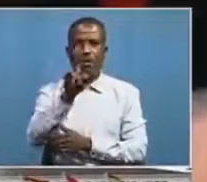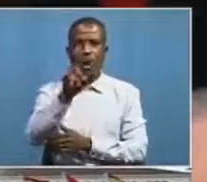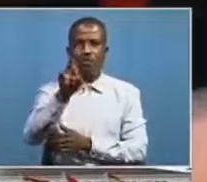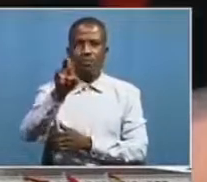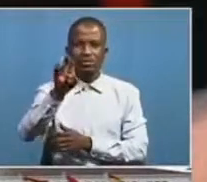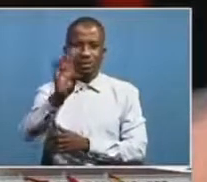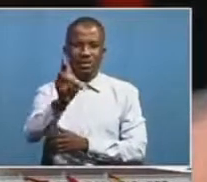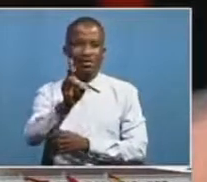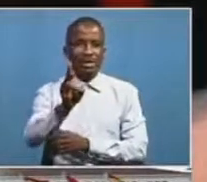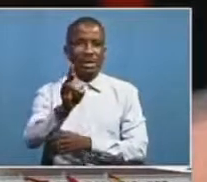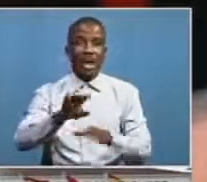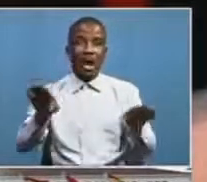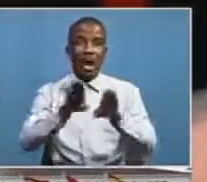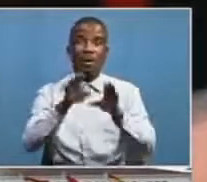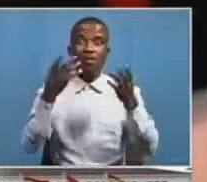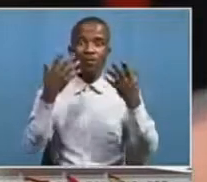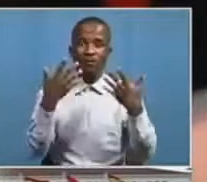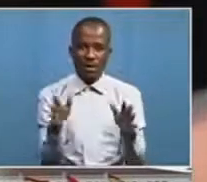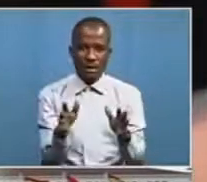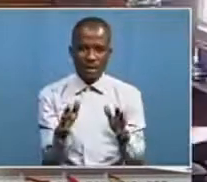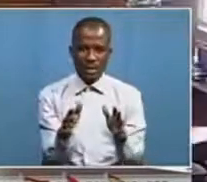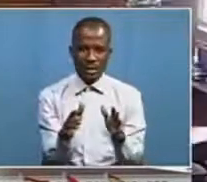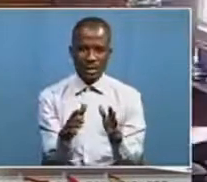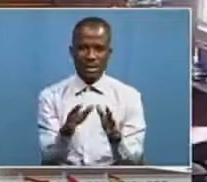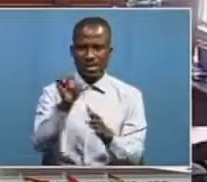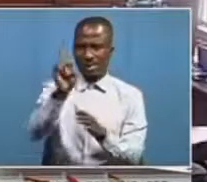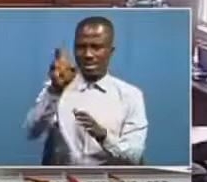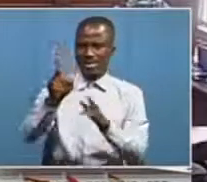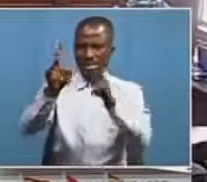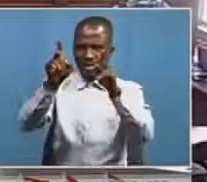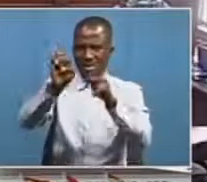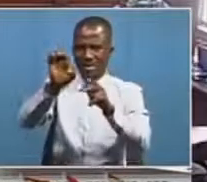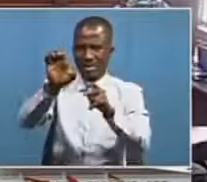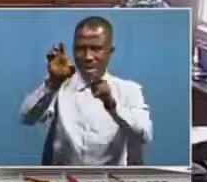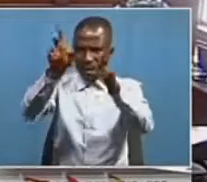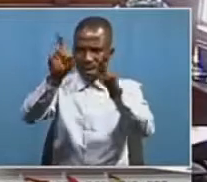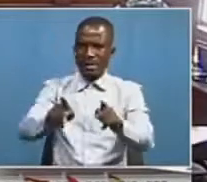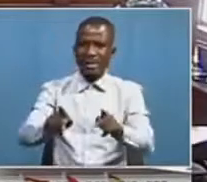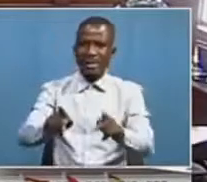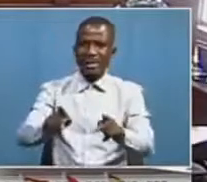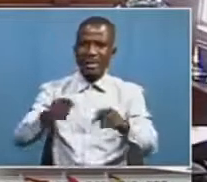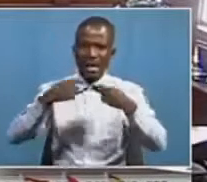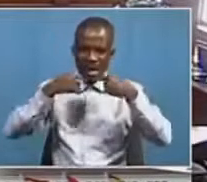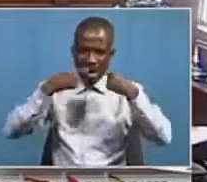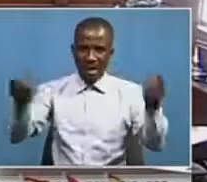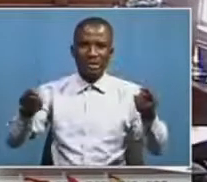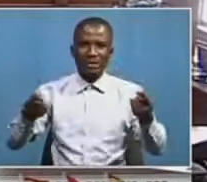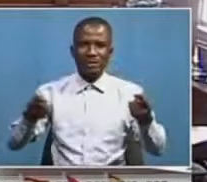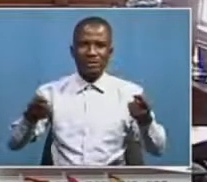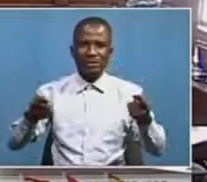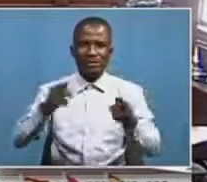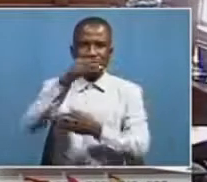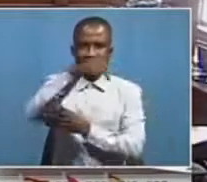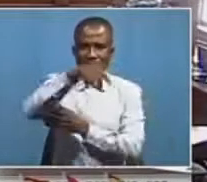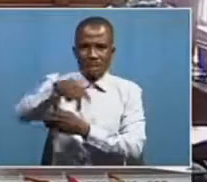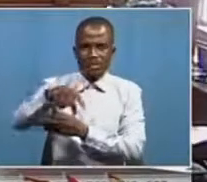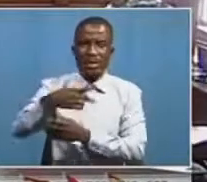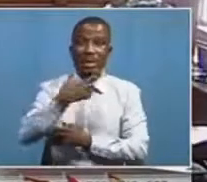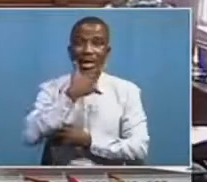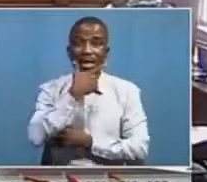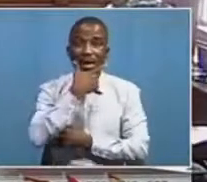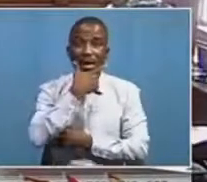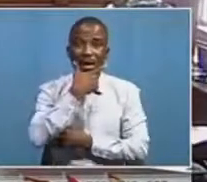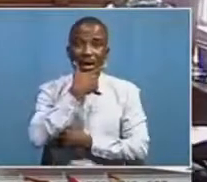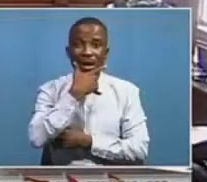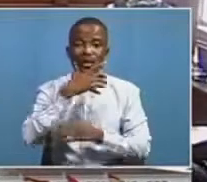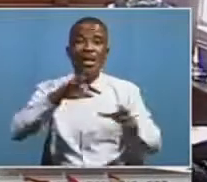close of the exercise, the first respondent, through its chairperson, declared the second respondent, Nana Addo Akufo-Addo, who